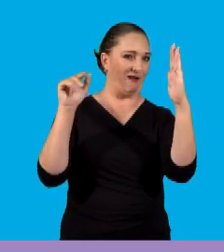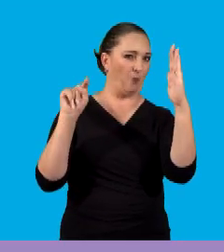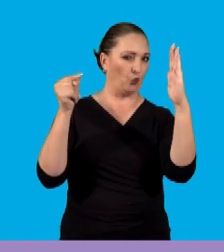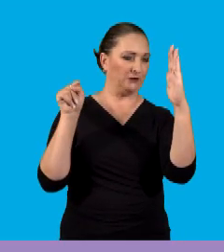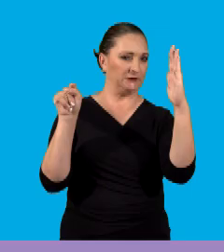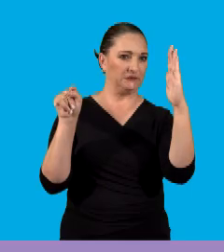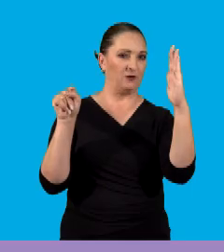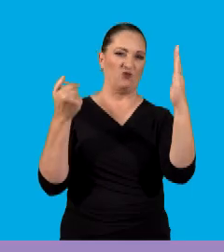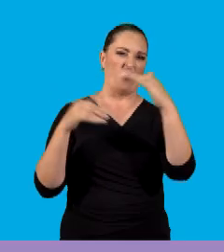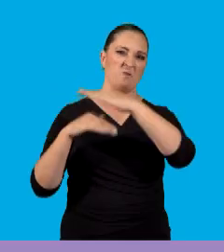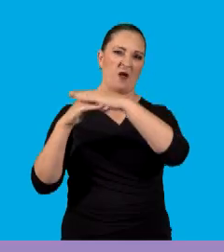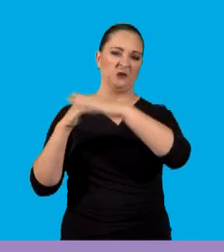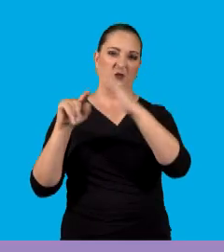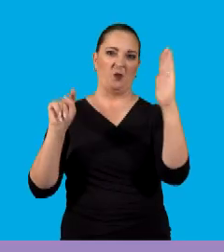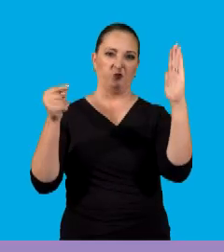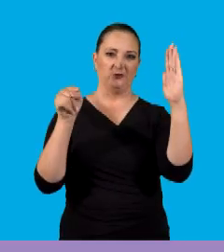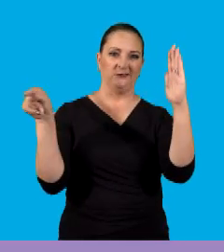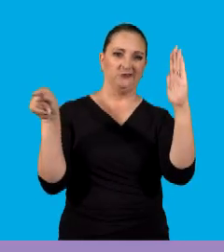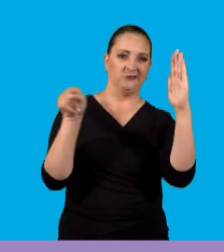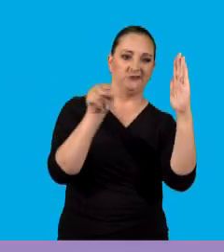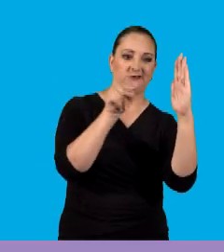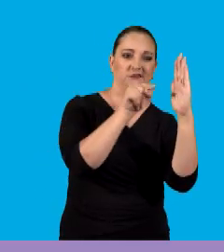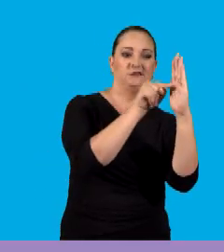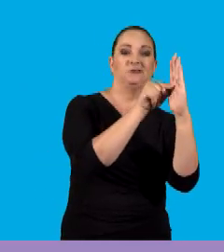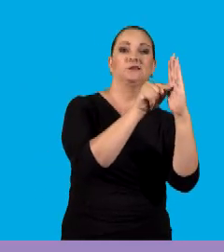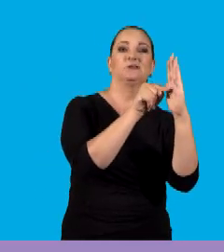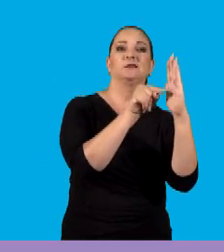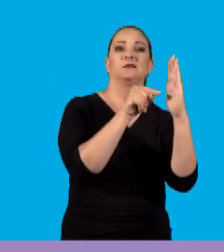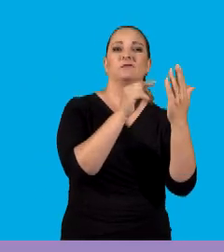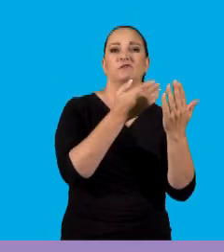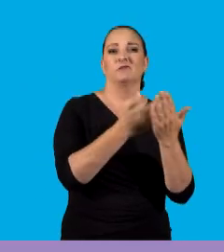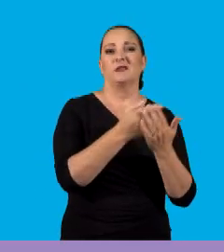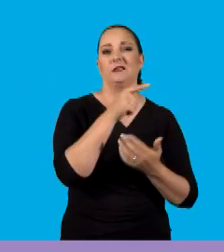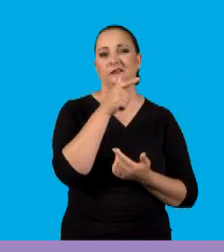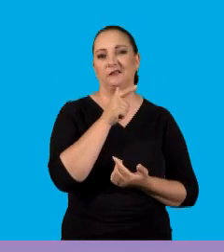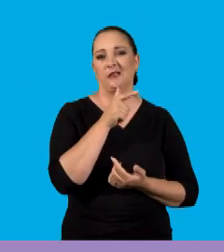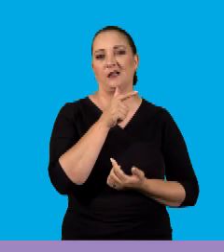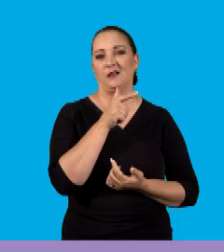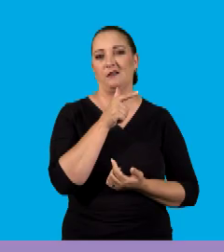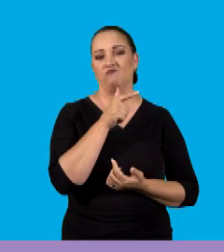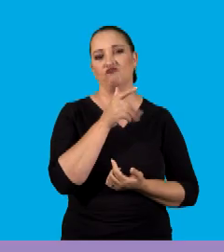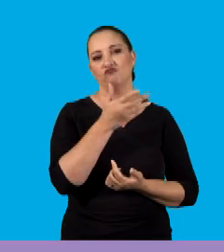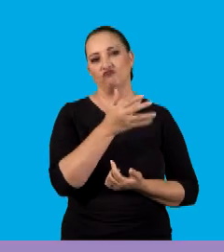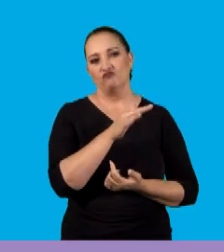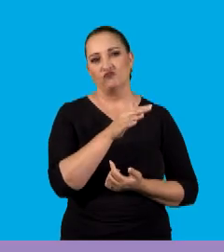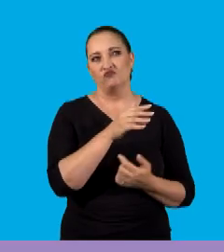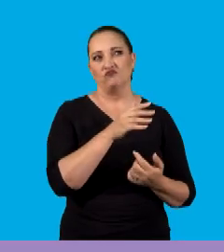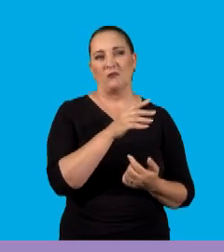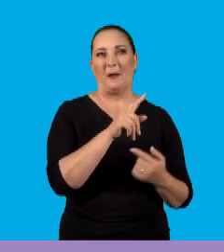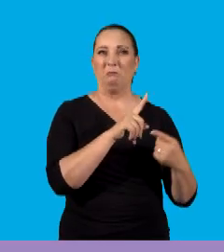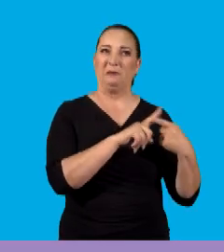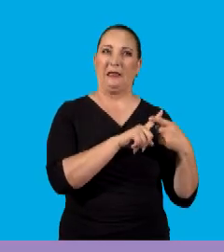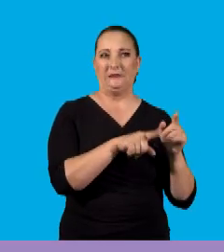highest point, or for that maximum point, then we can say that that can be an estimate of a